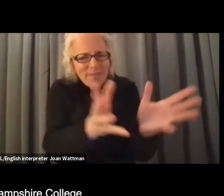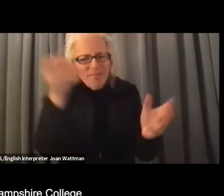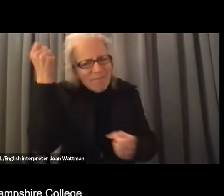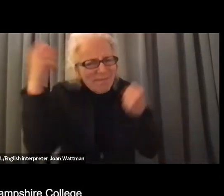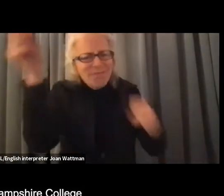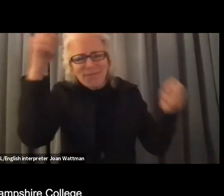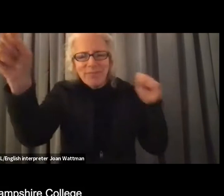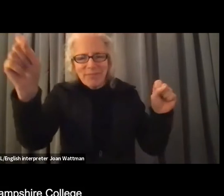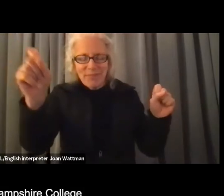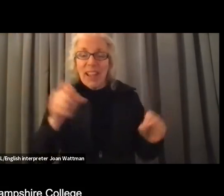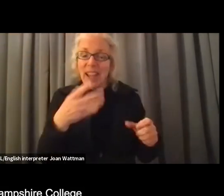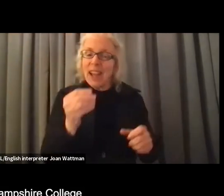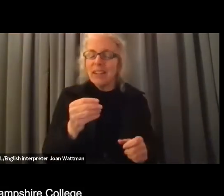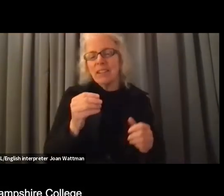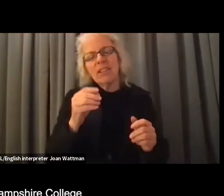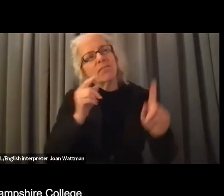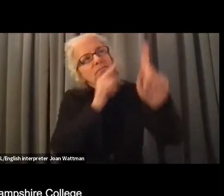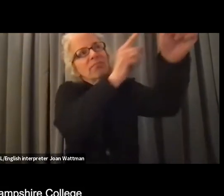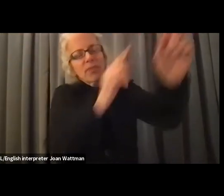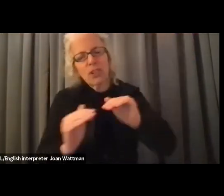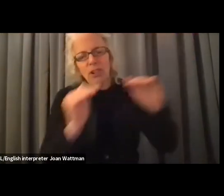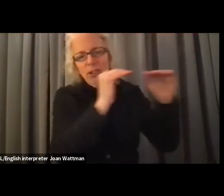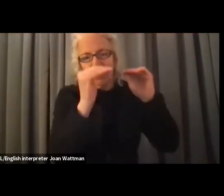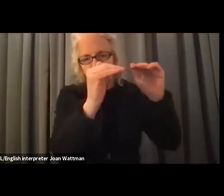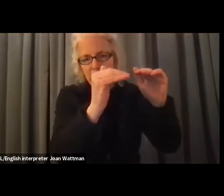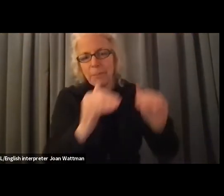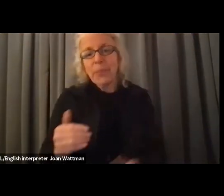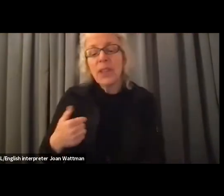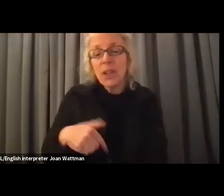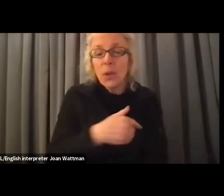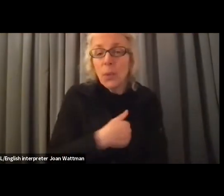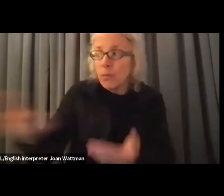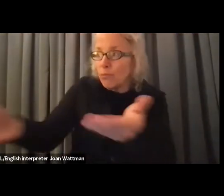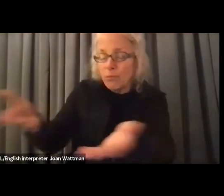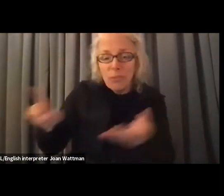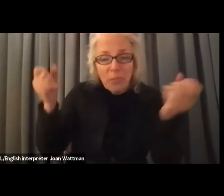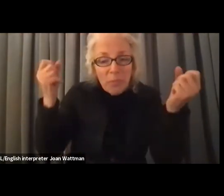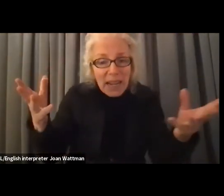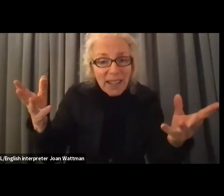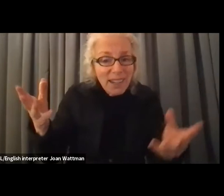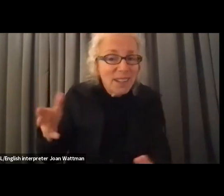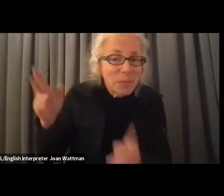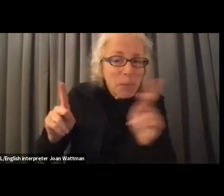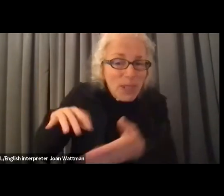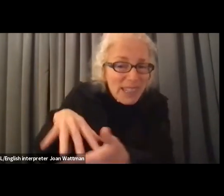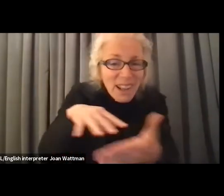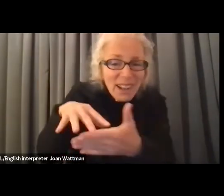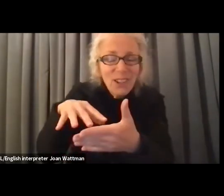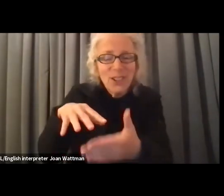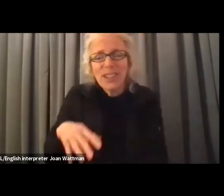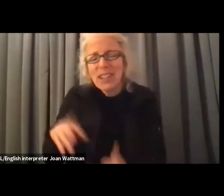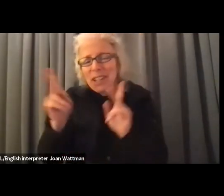The lectureship brings to Hampshire College and our community distinguished scholars, political figures, nativists, and